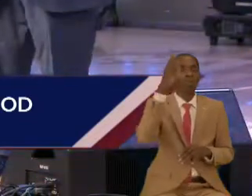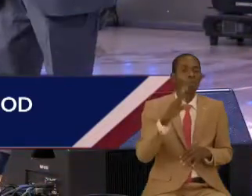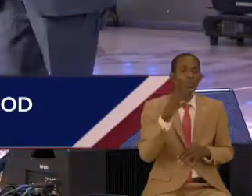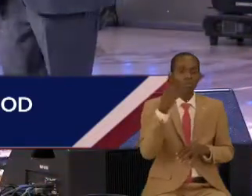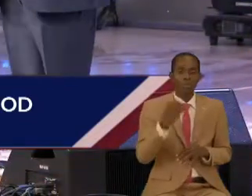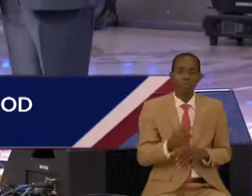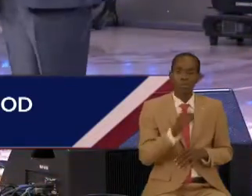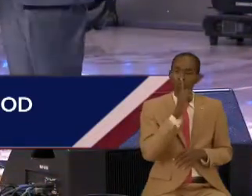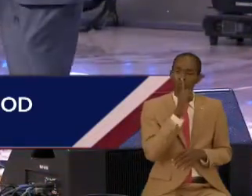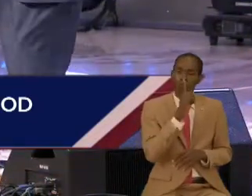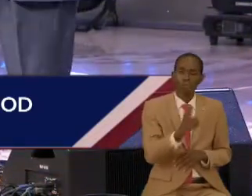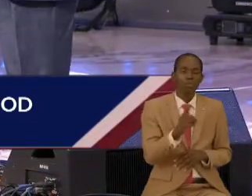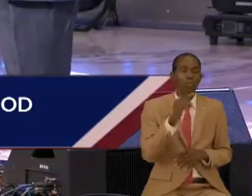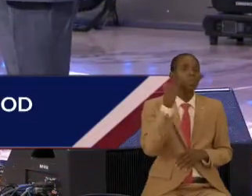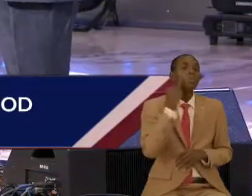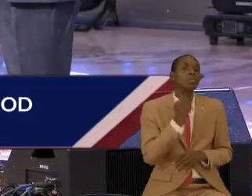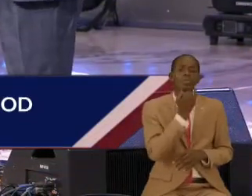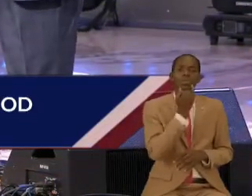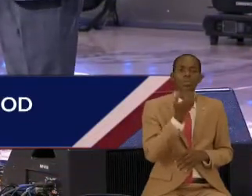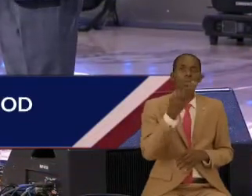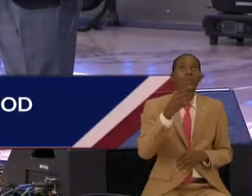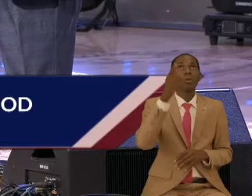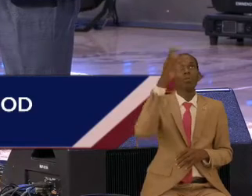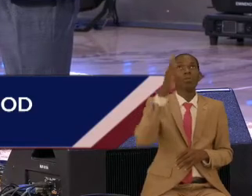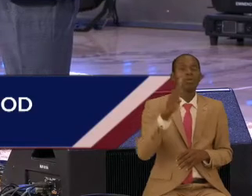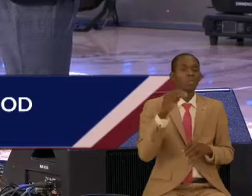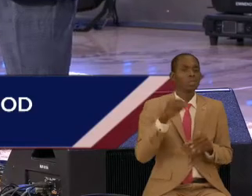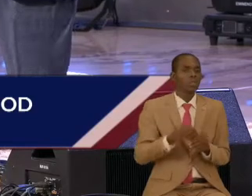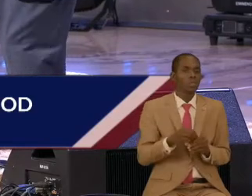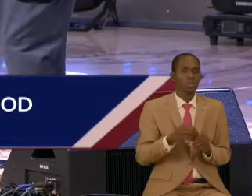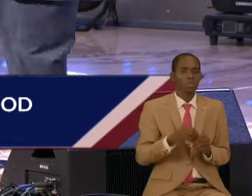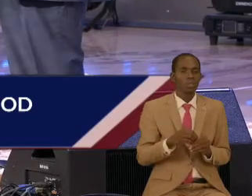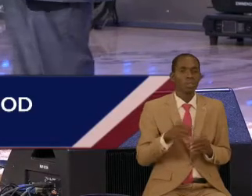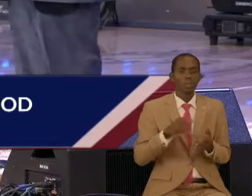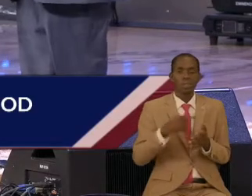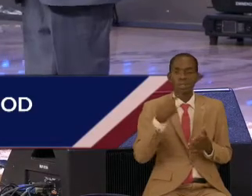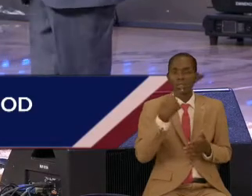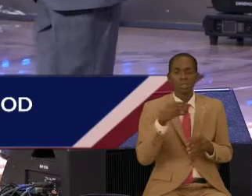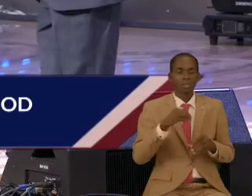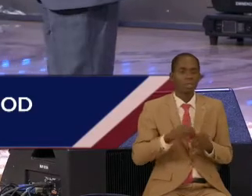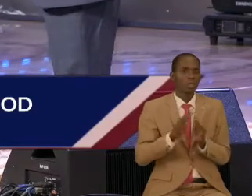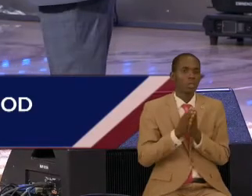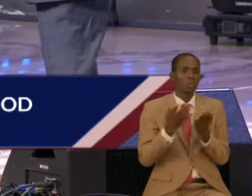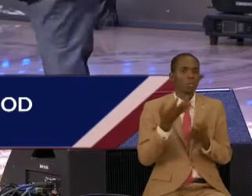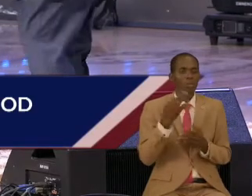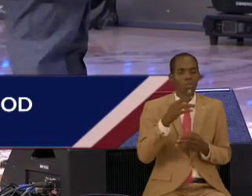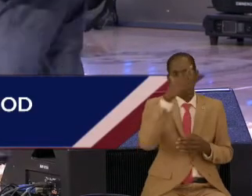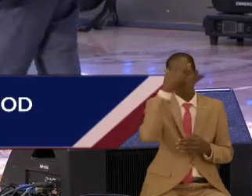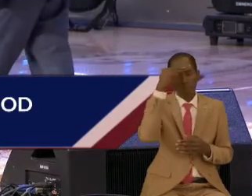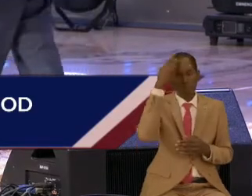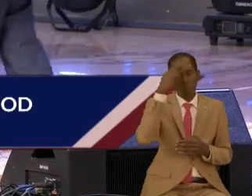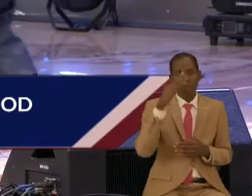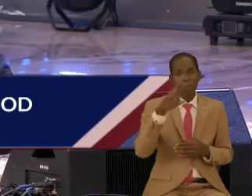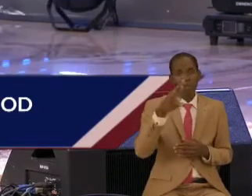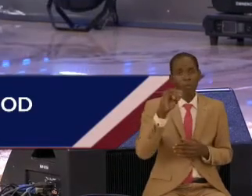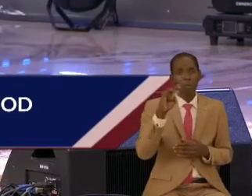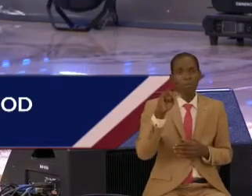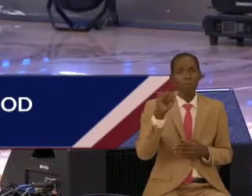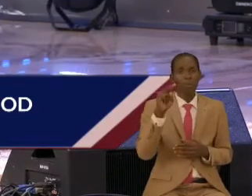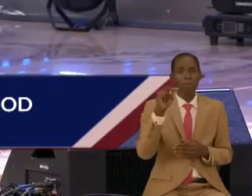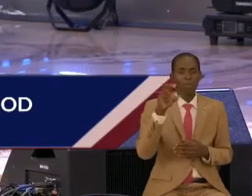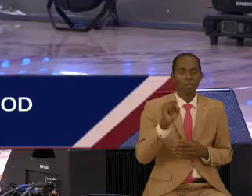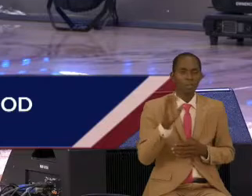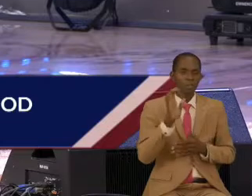true Israel of God? It tells us in Romans chapter 9, reading from verse